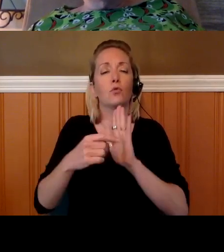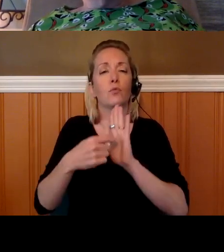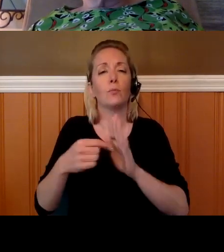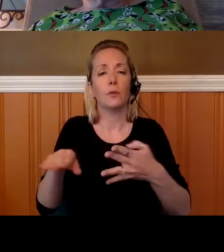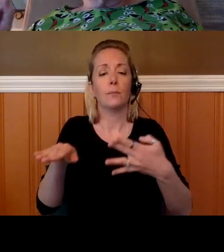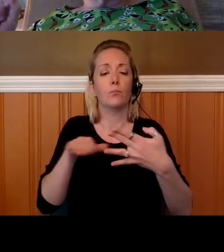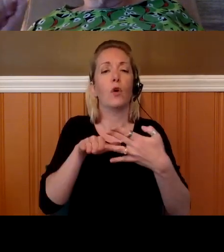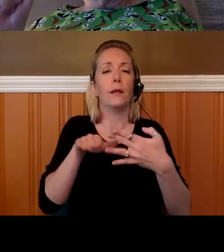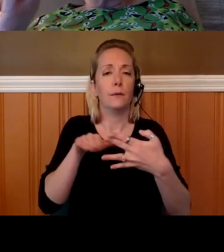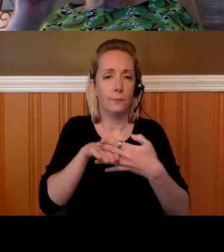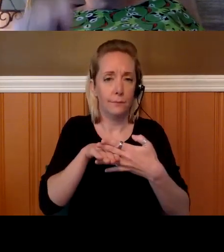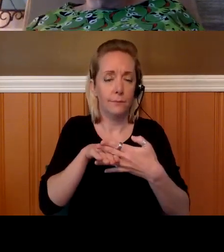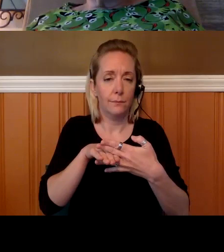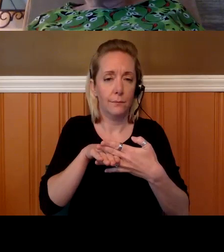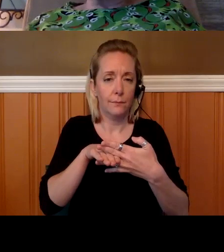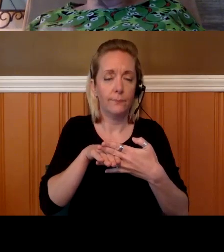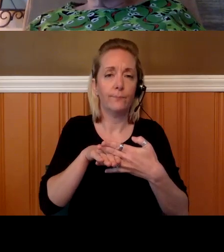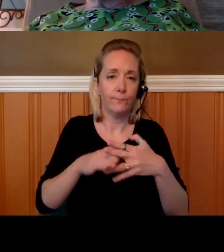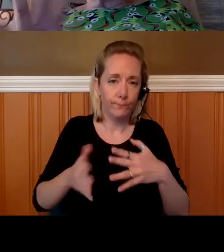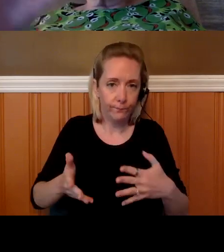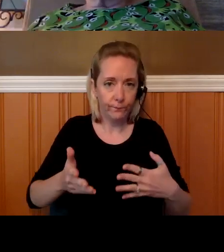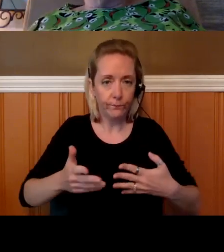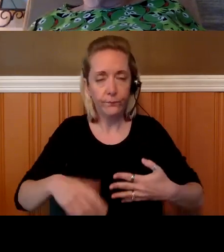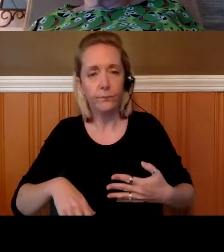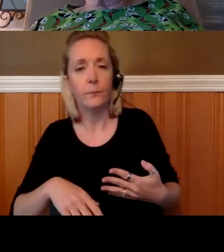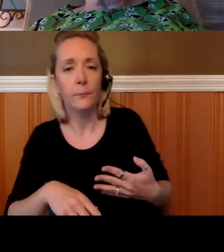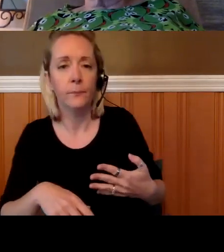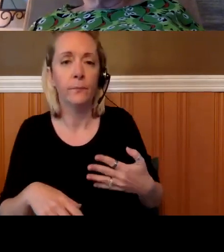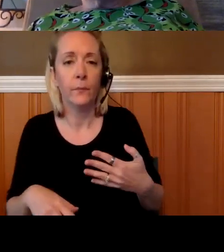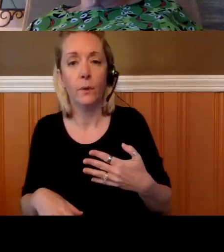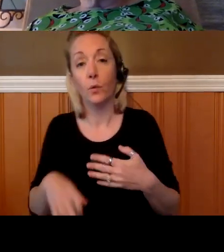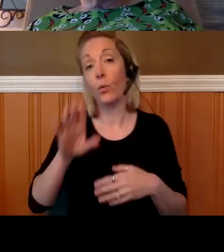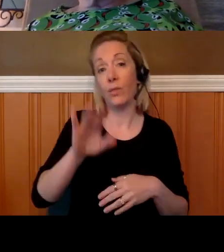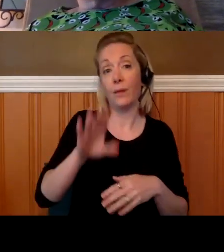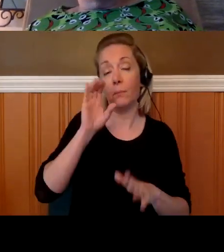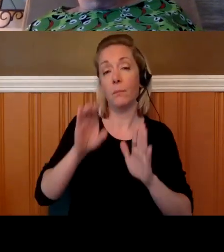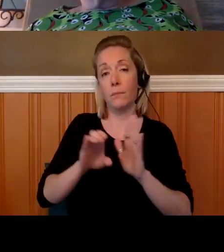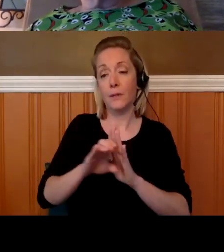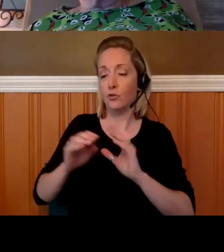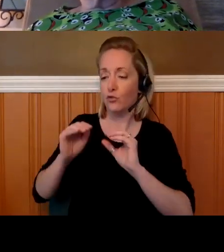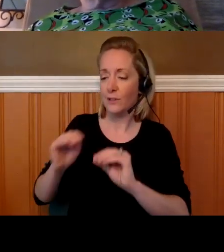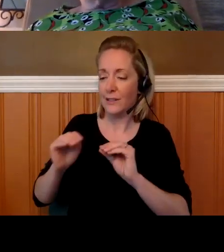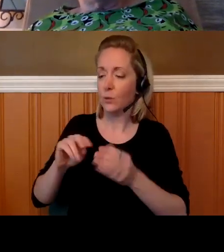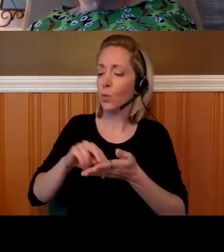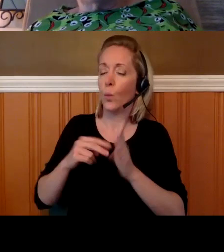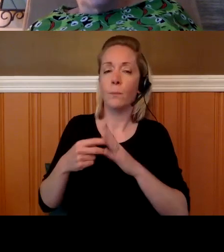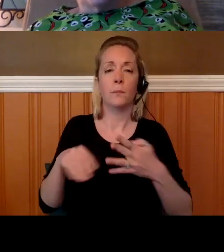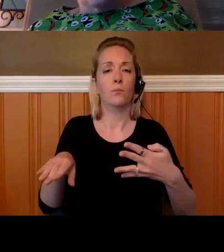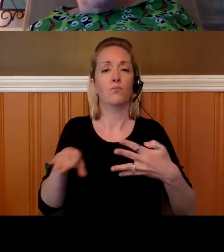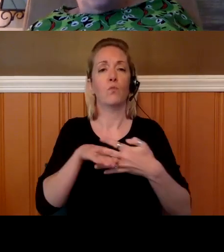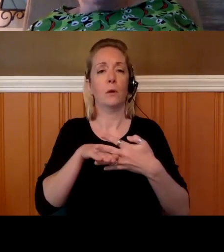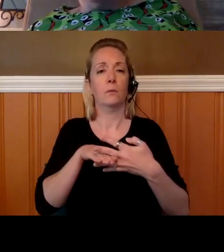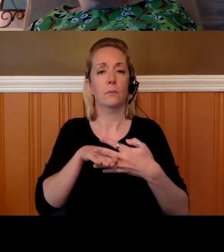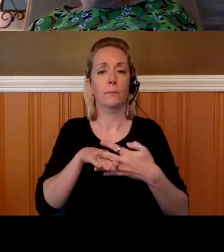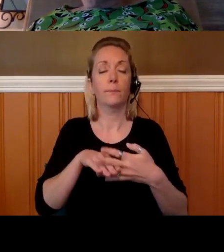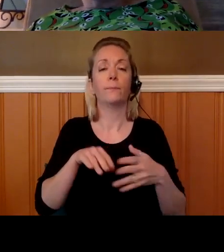so pairing that photo with the, you get a break now, was our way of teaching her that.